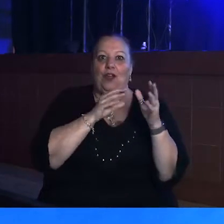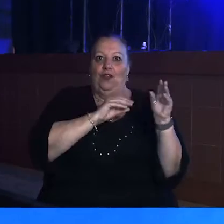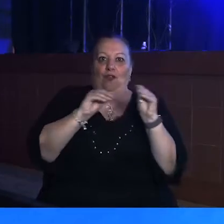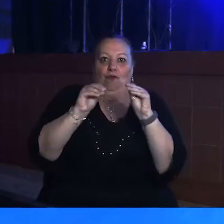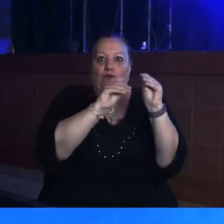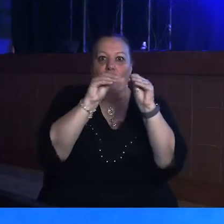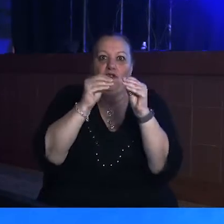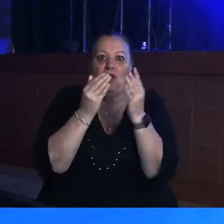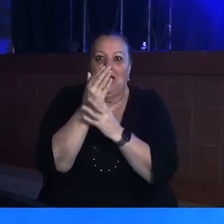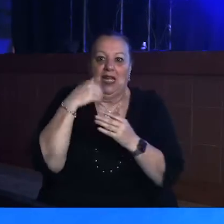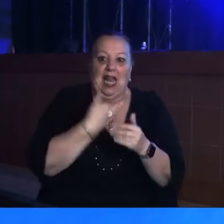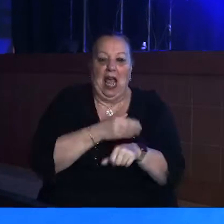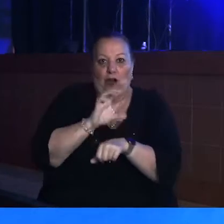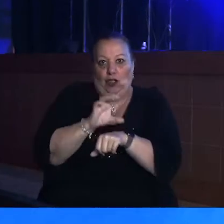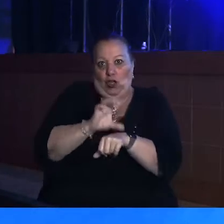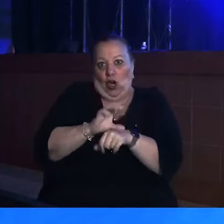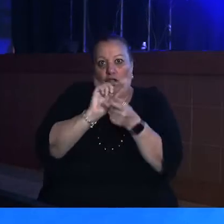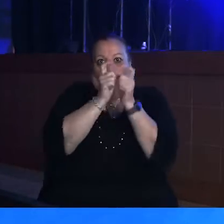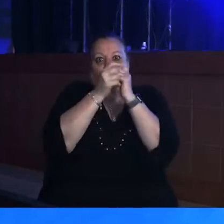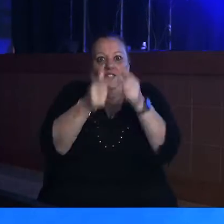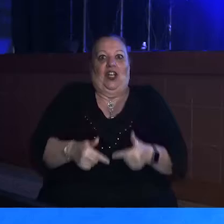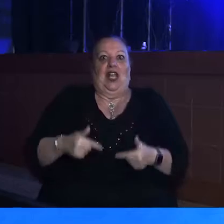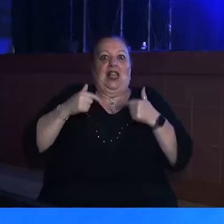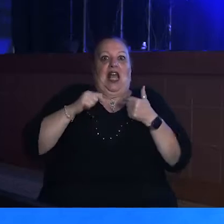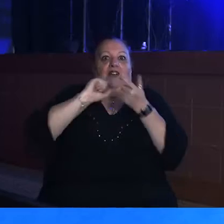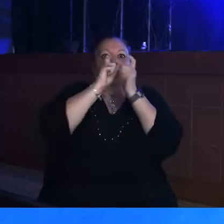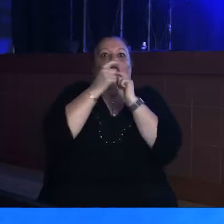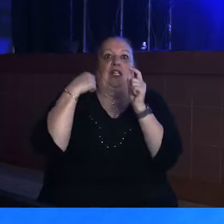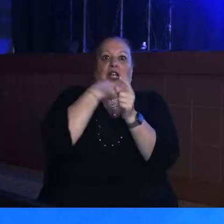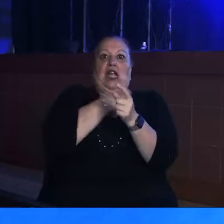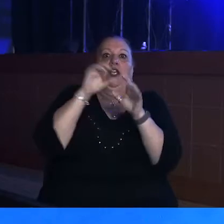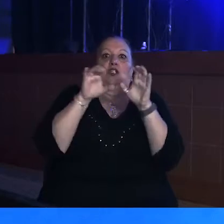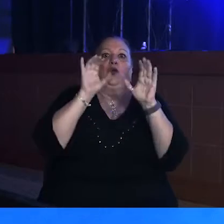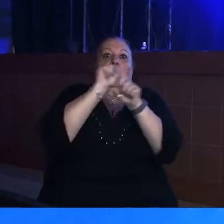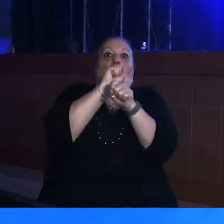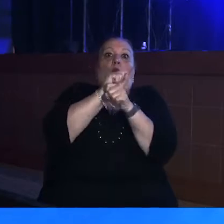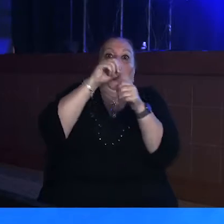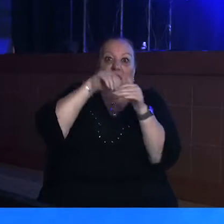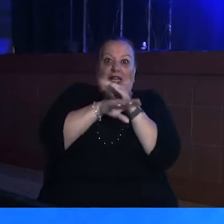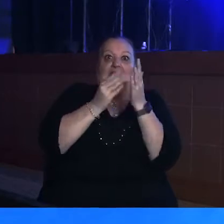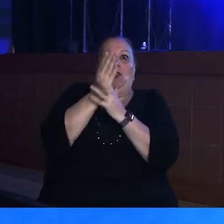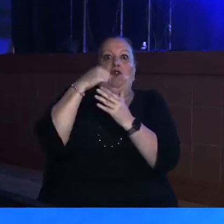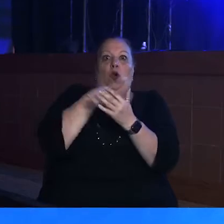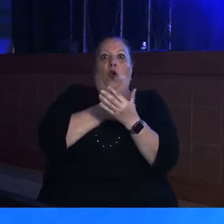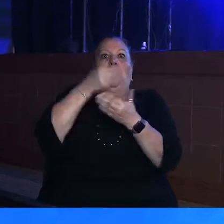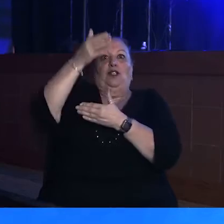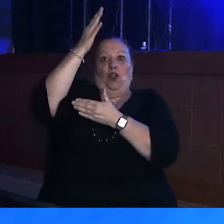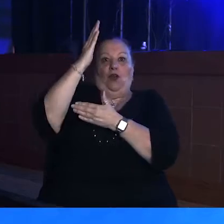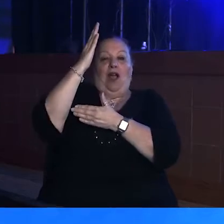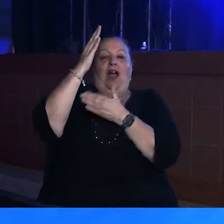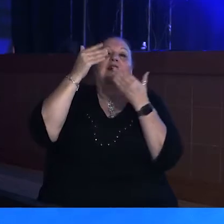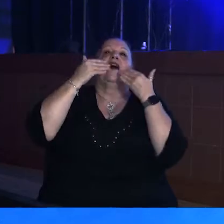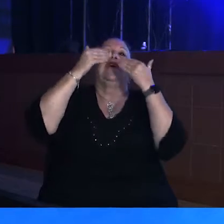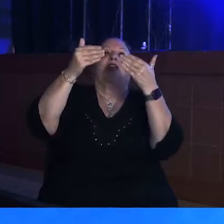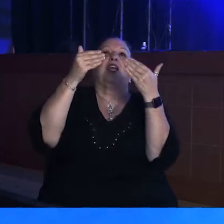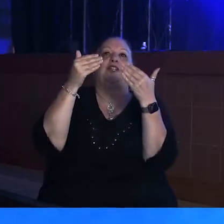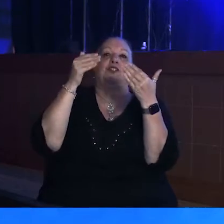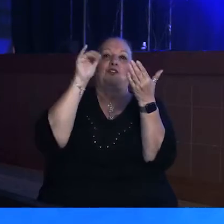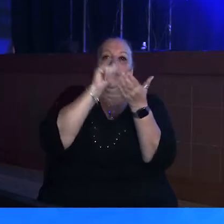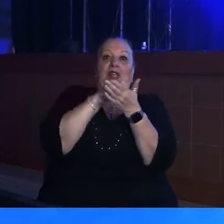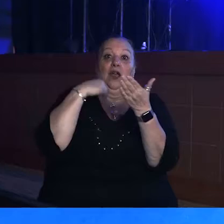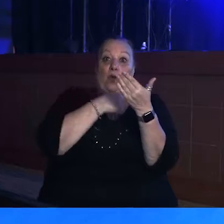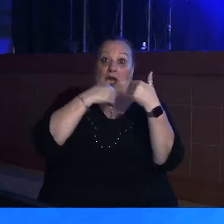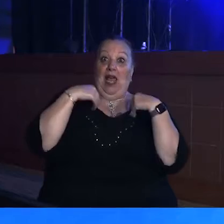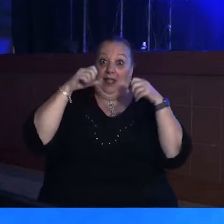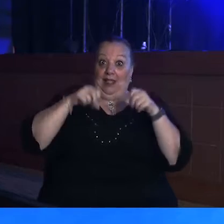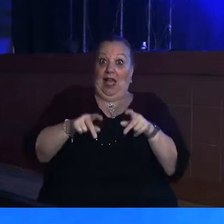our church, that you're changing lives, you're changing us, you're doing a work in and through us. So God, I thank you that we have this opportunity